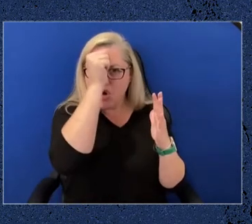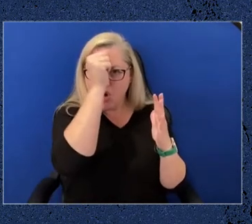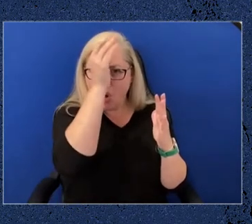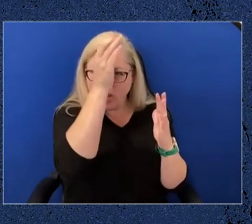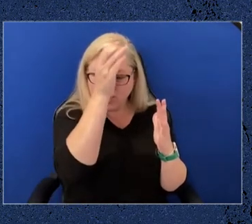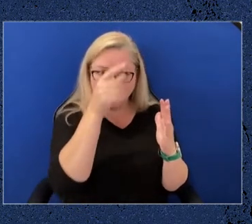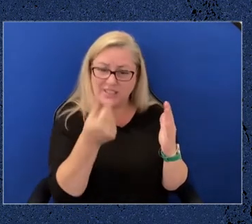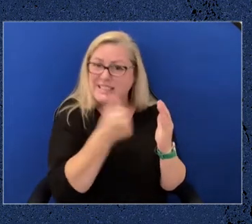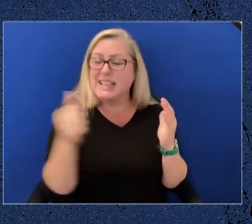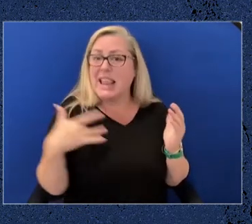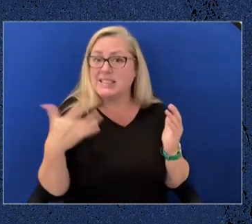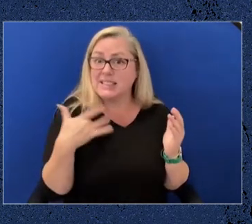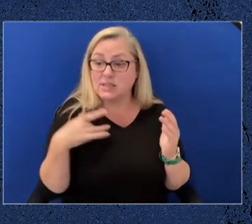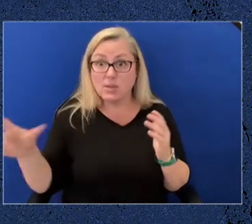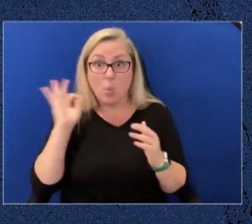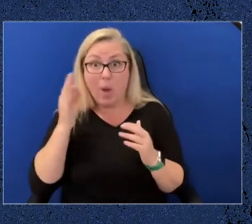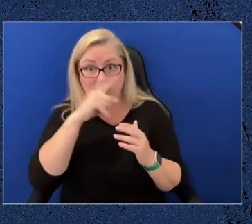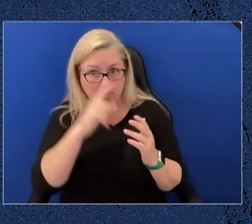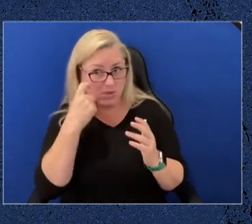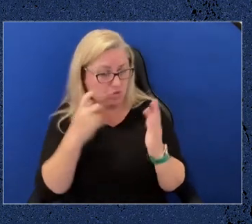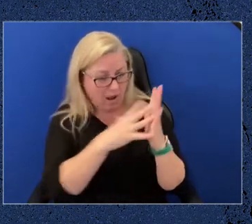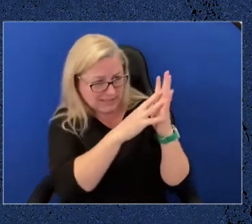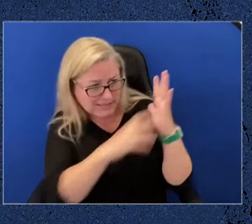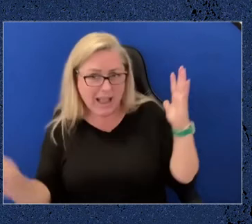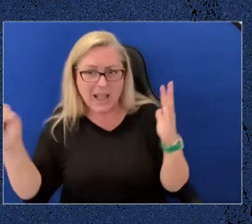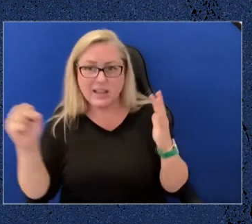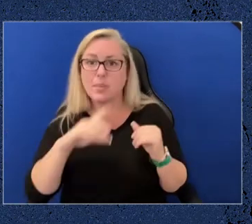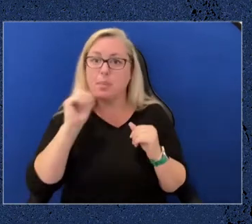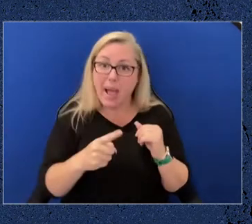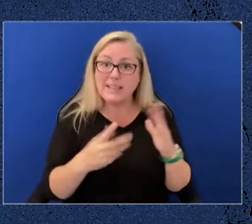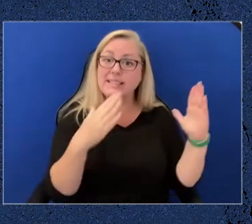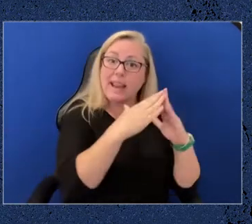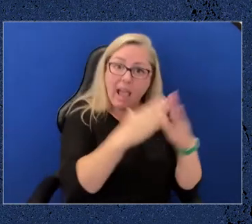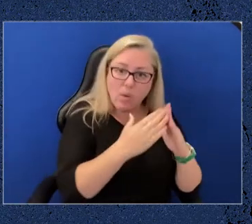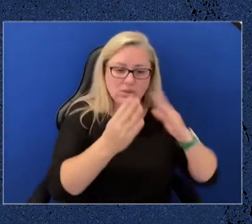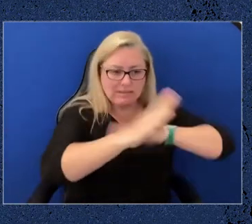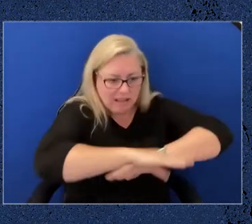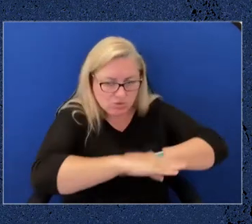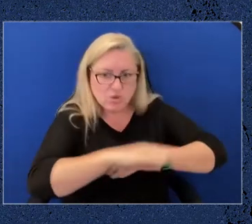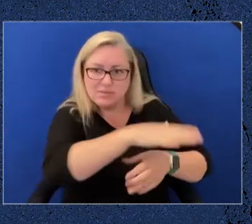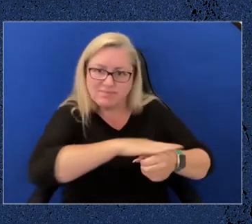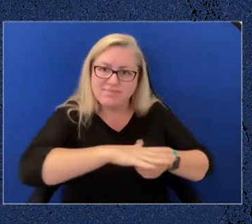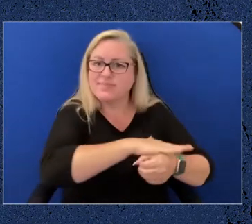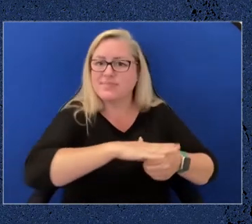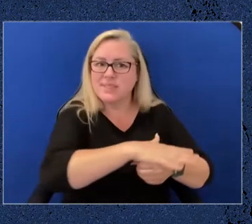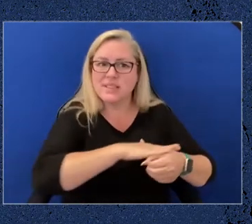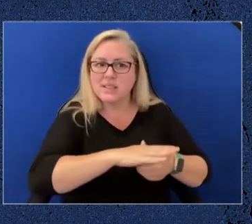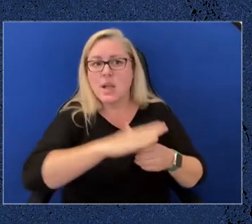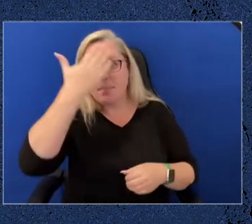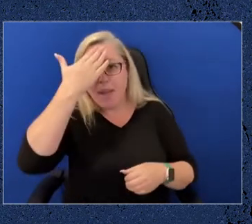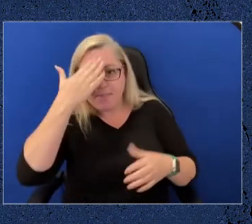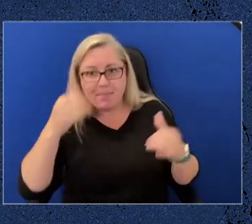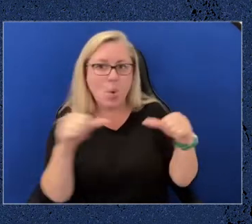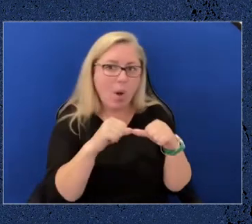happening in households, on country, around local areas. So, you know, mum or auntie will tell